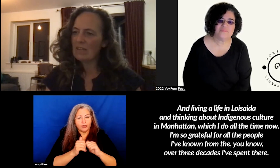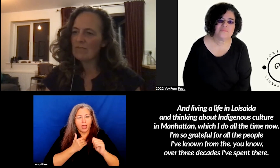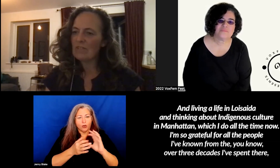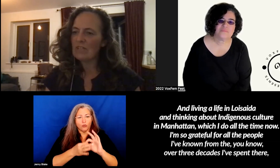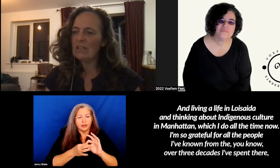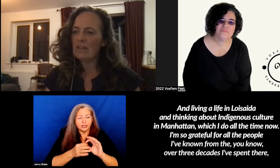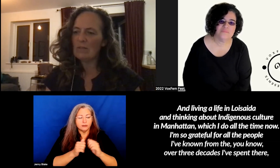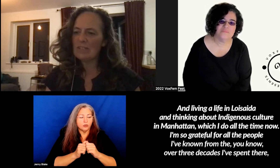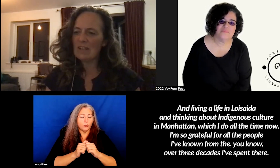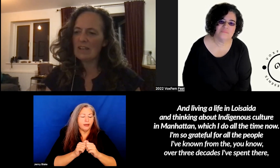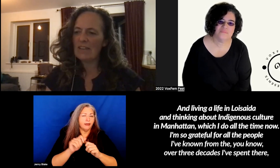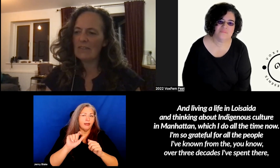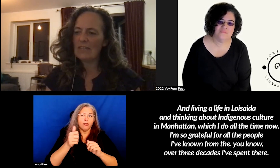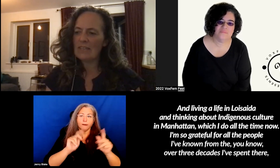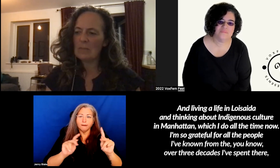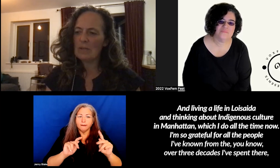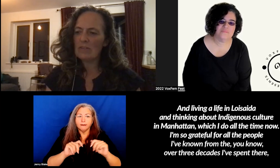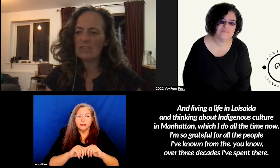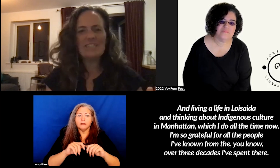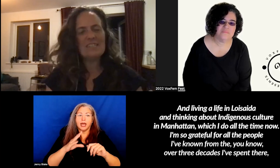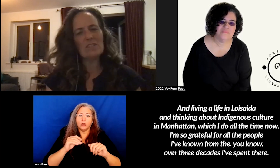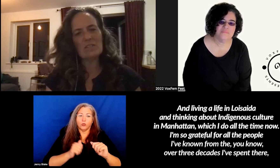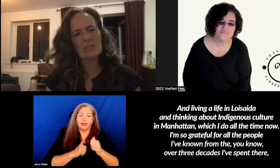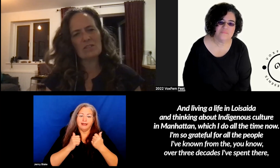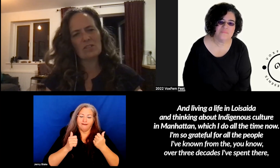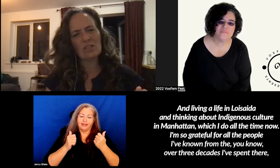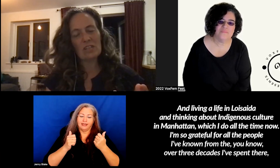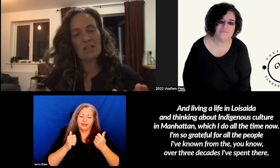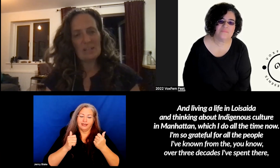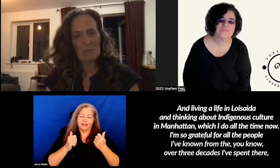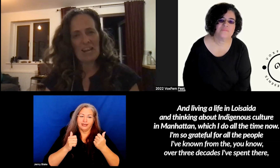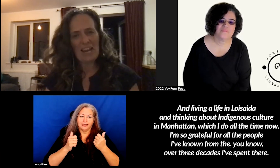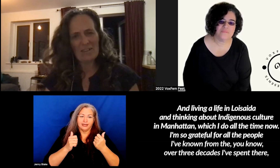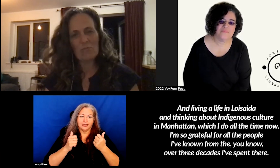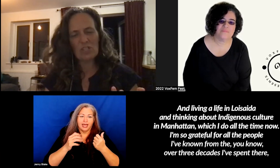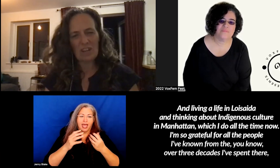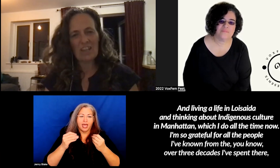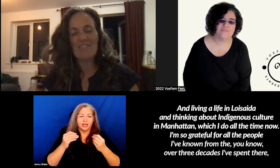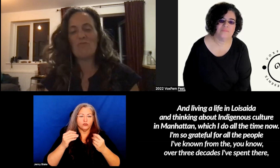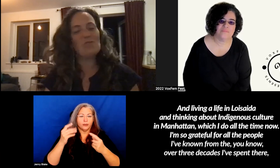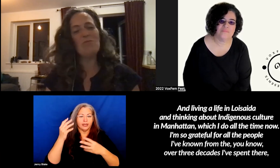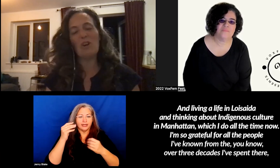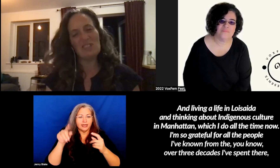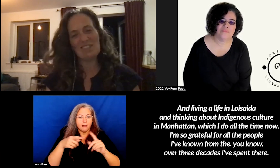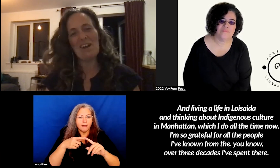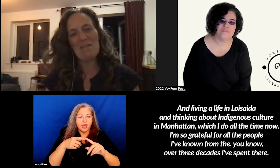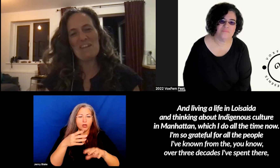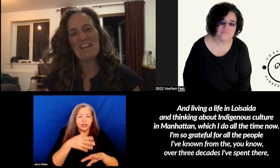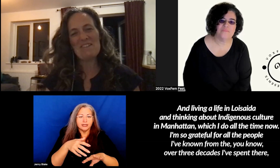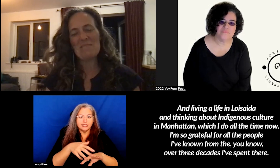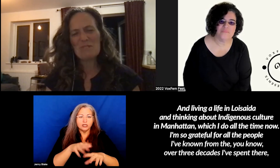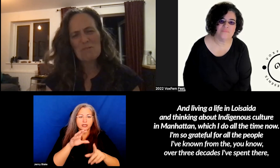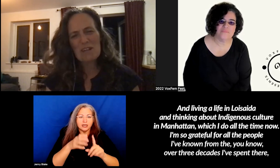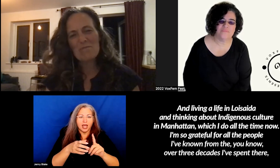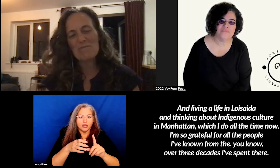a life and Loisaida and thinking about Indigenous culture in Manhattan, which I do all the time